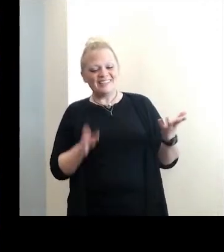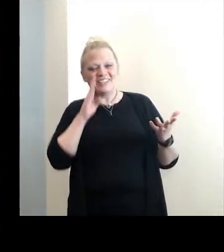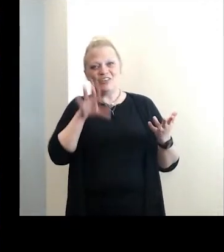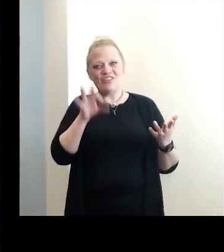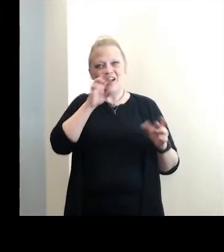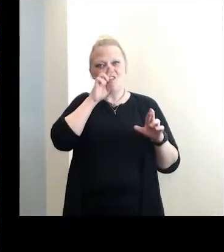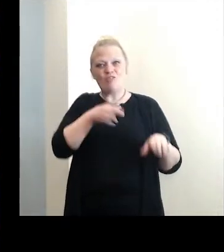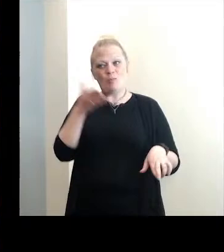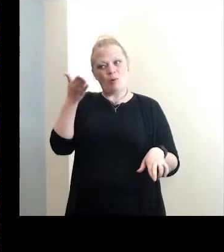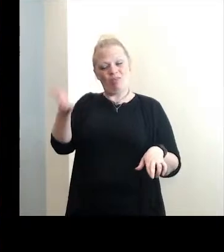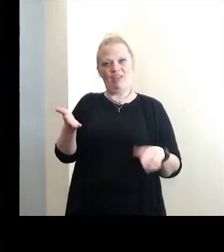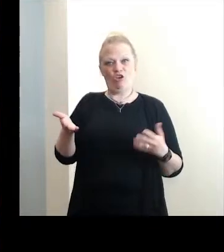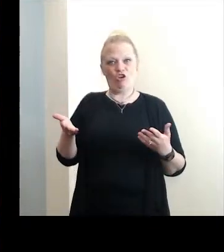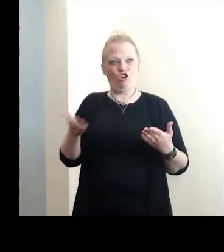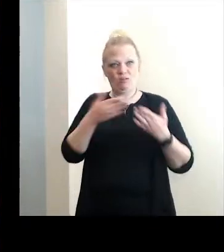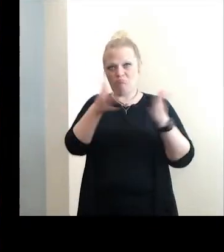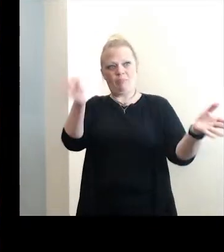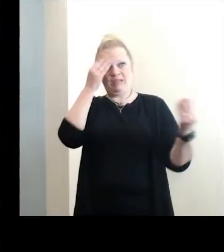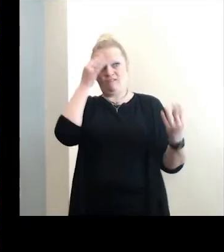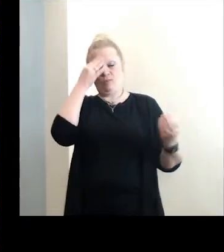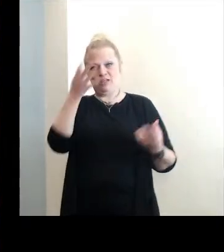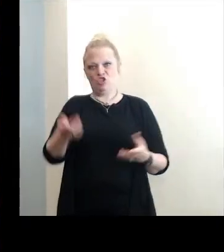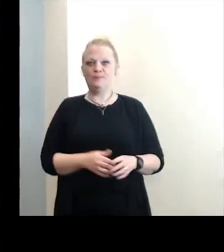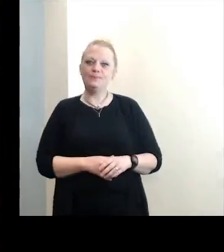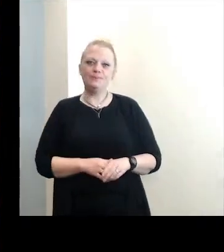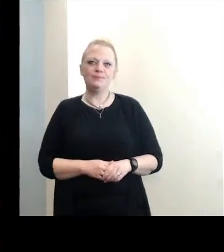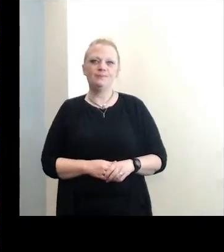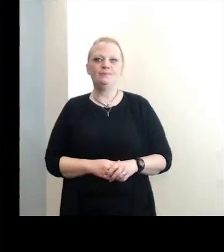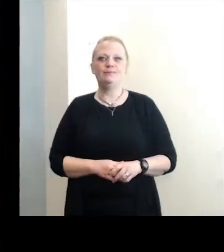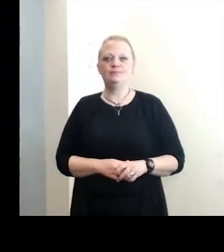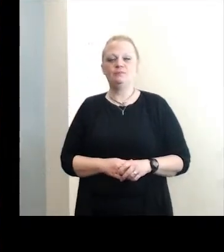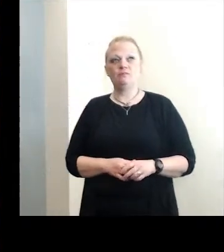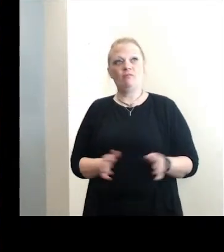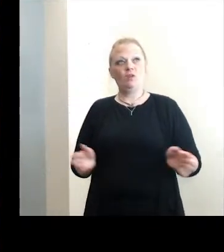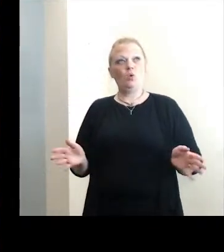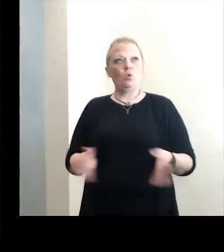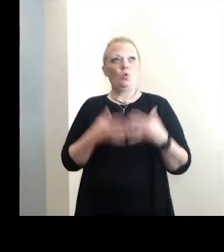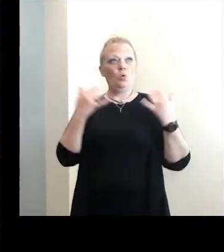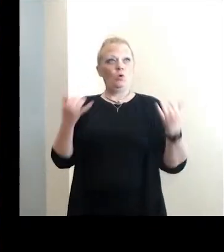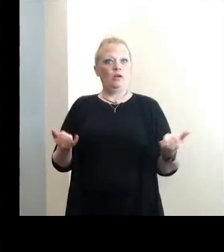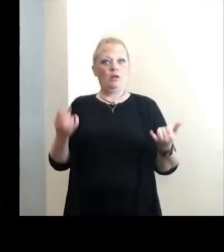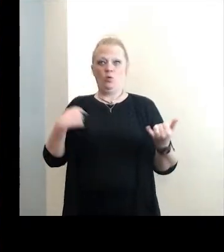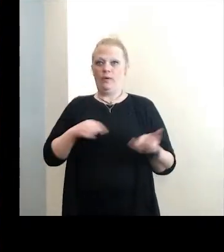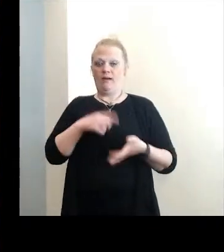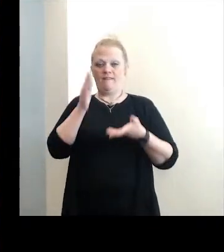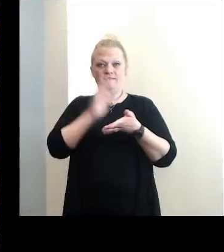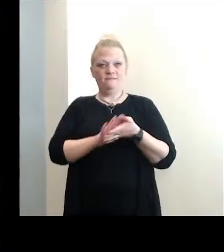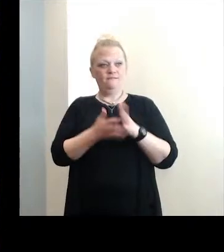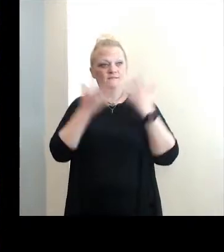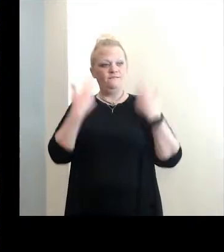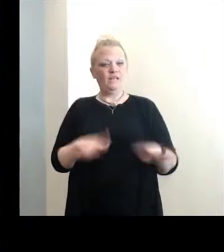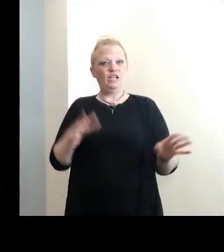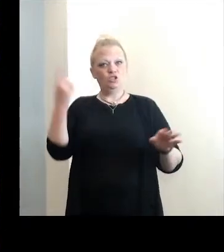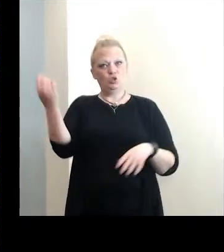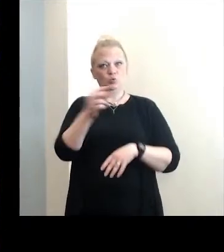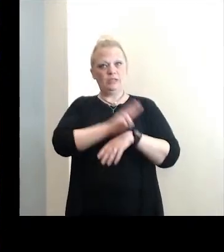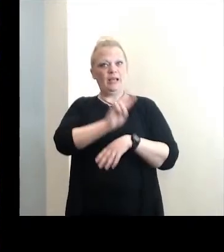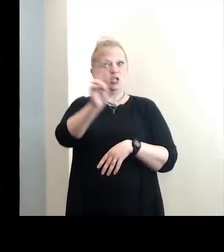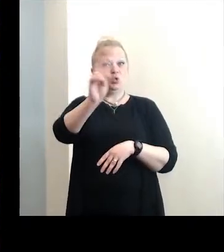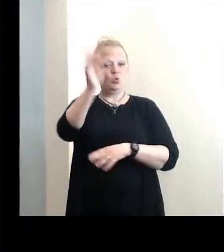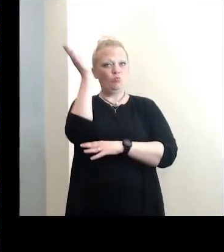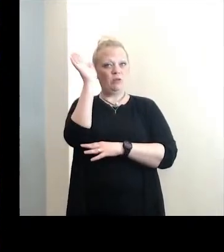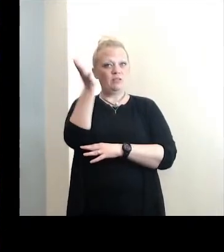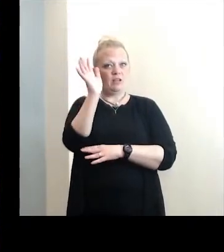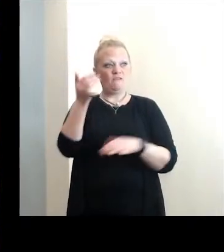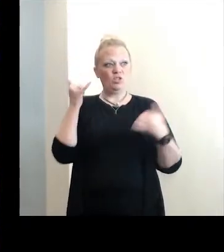find the reports because they are open and public information. With that, this brings to a close our Tuesday at 2 press conference today